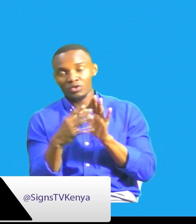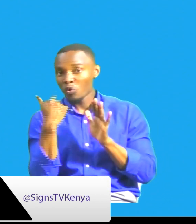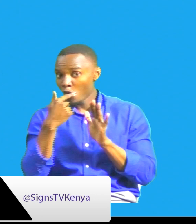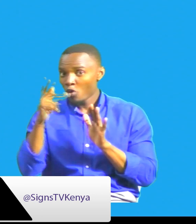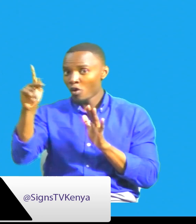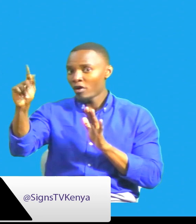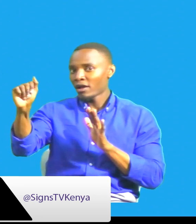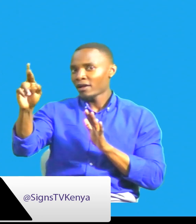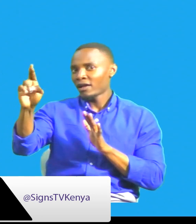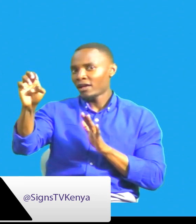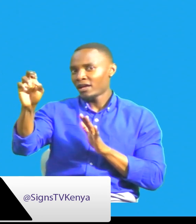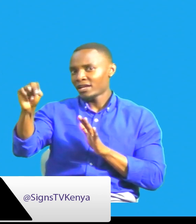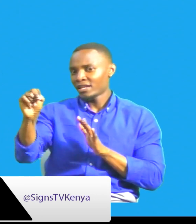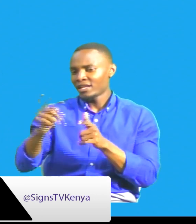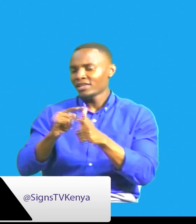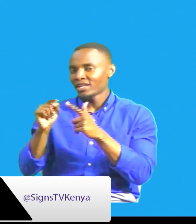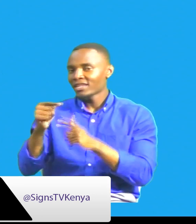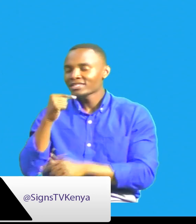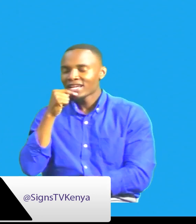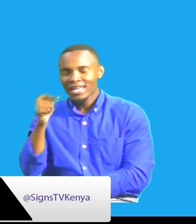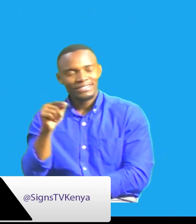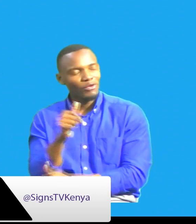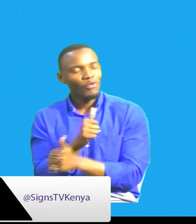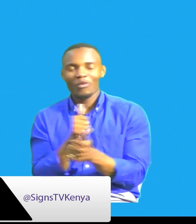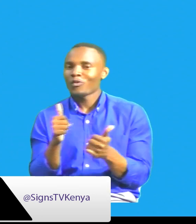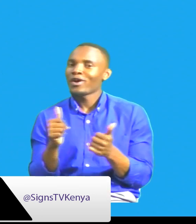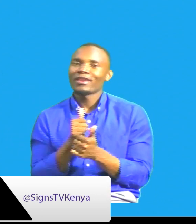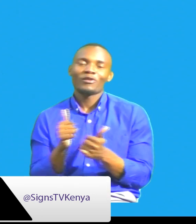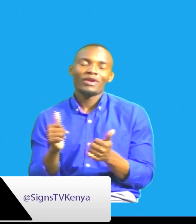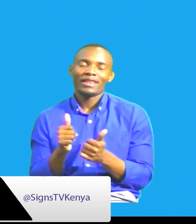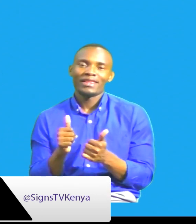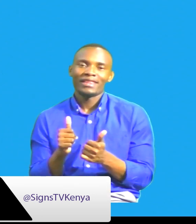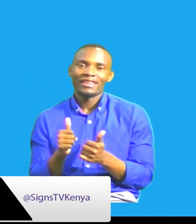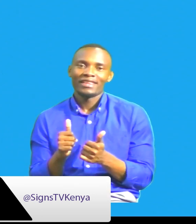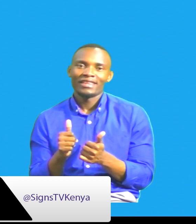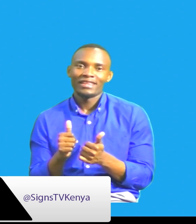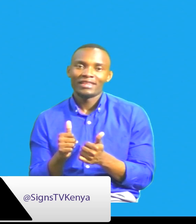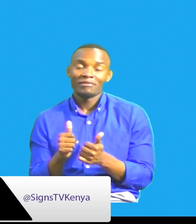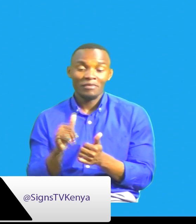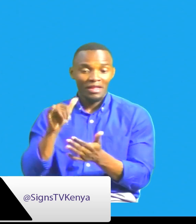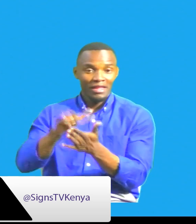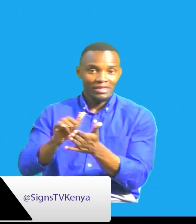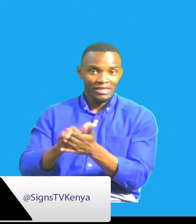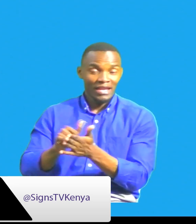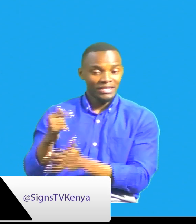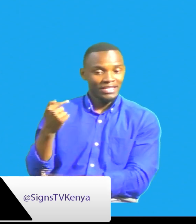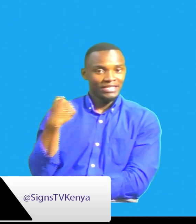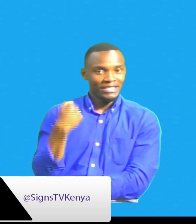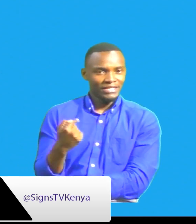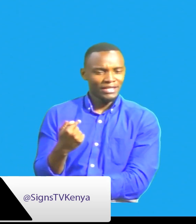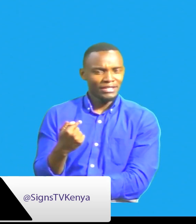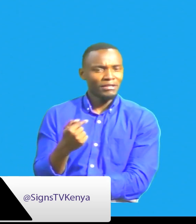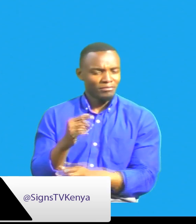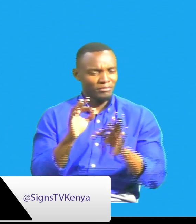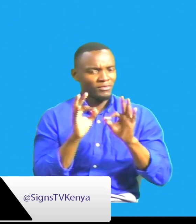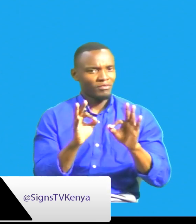amepost. Karen akamjibu tu vizuri, very sarcastically. Hiyo ilikuwa jana kama anakaa poa sana